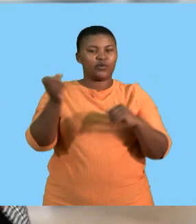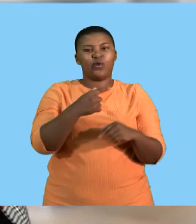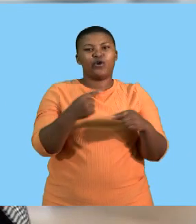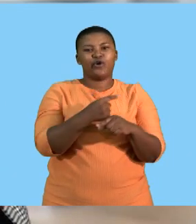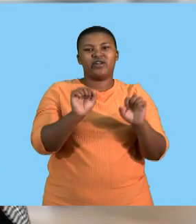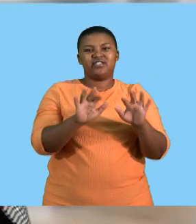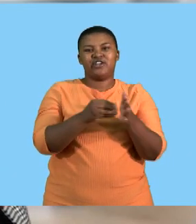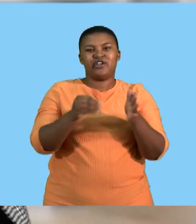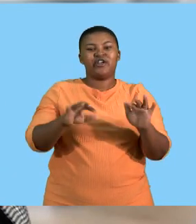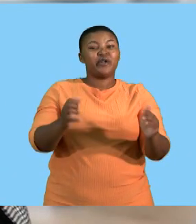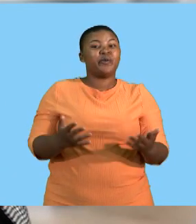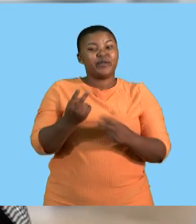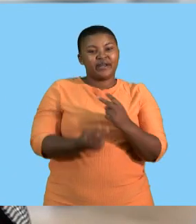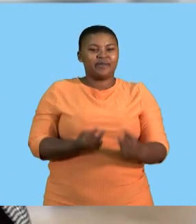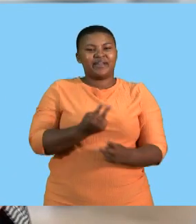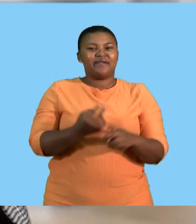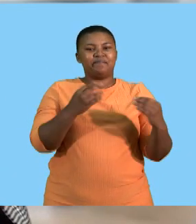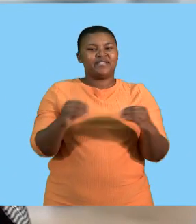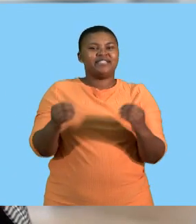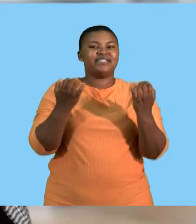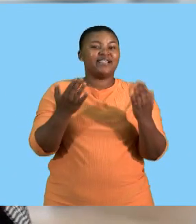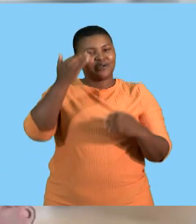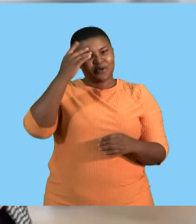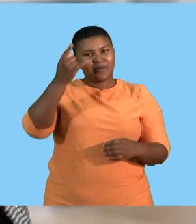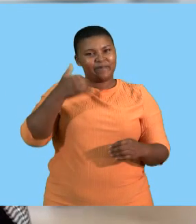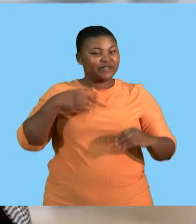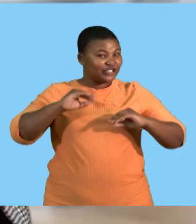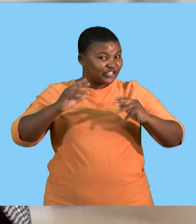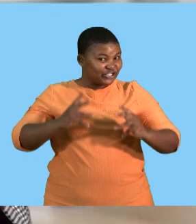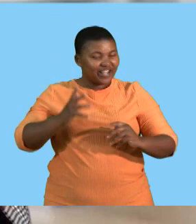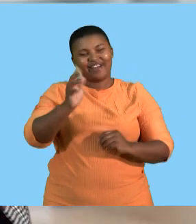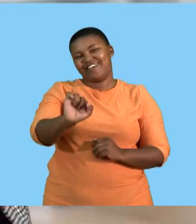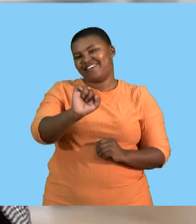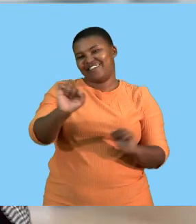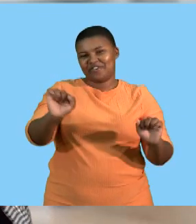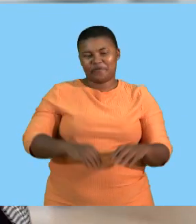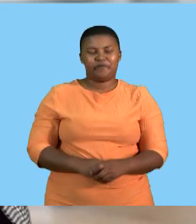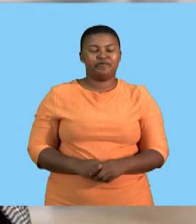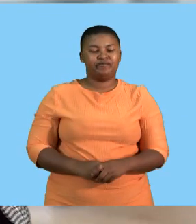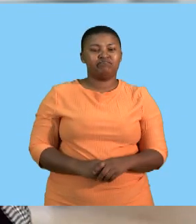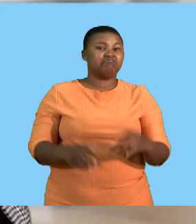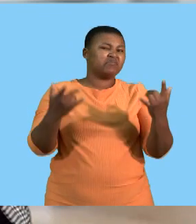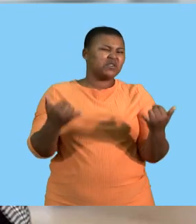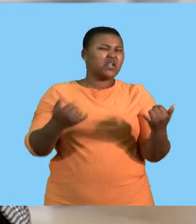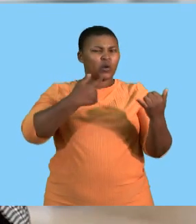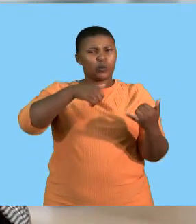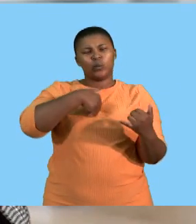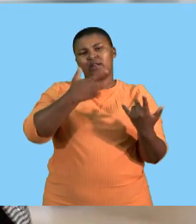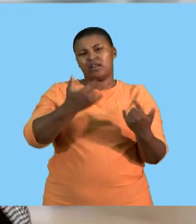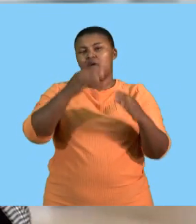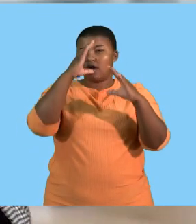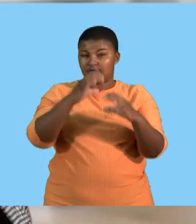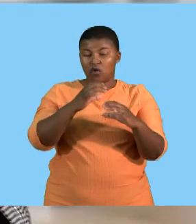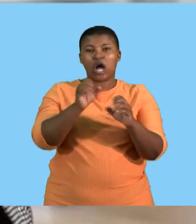Hello to all our grade 10 learners and welcome to this lesson. My name is Marley Morrison. Now in this lesson we are going to have a close